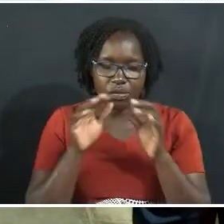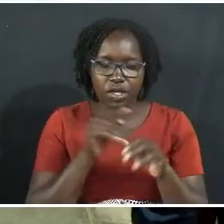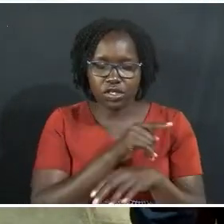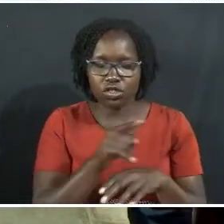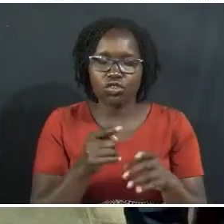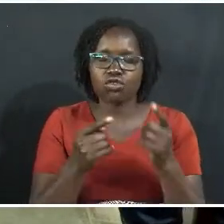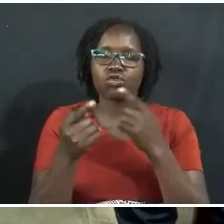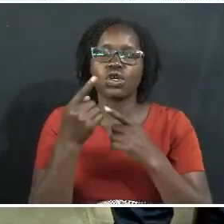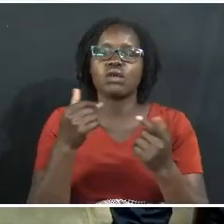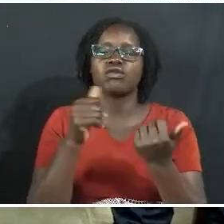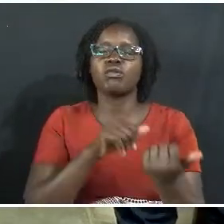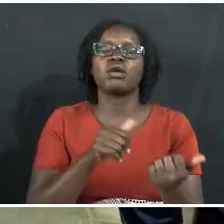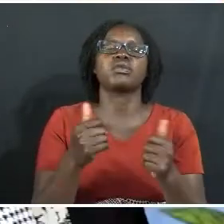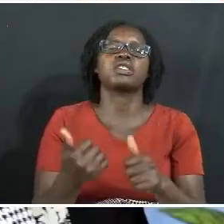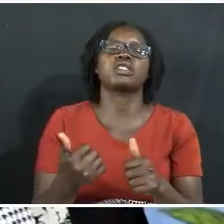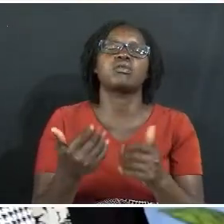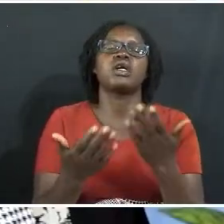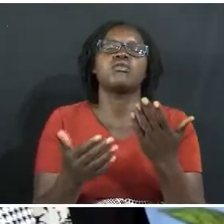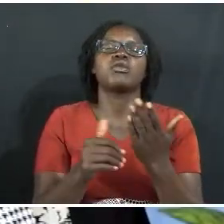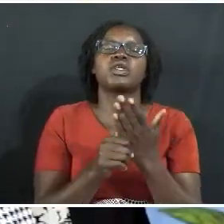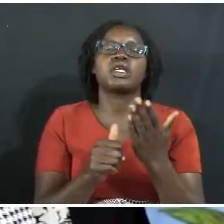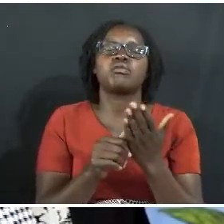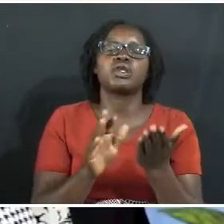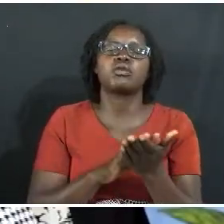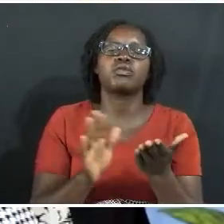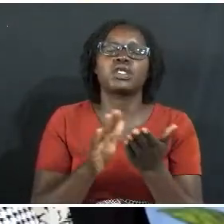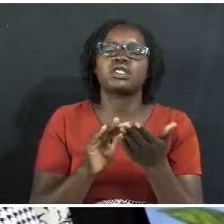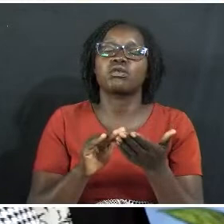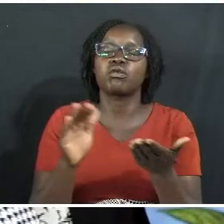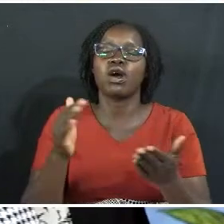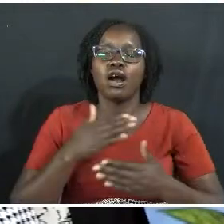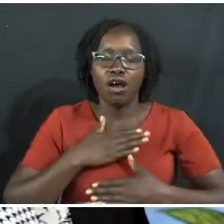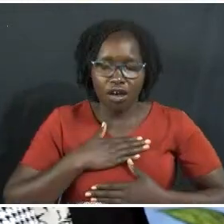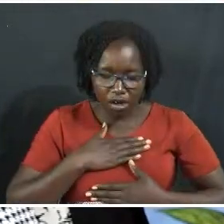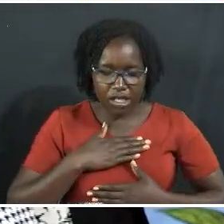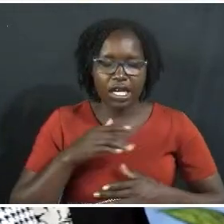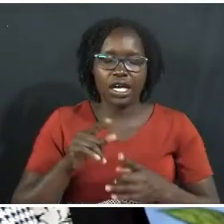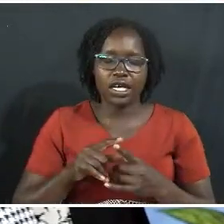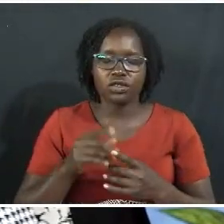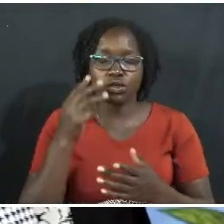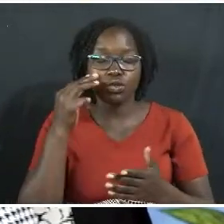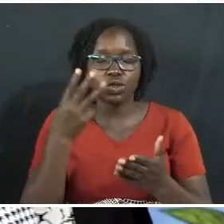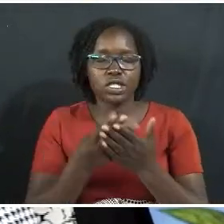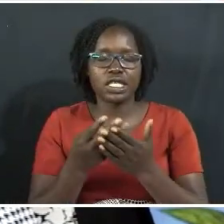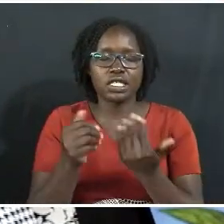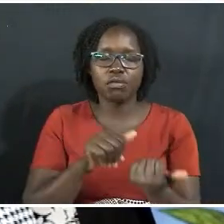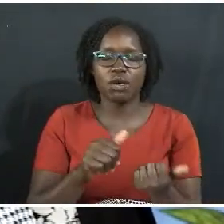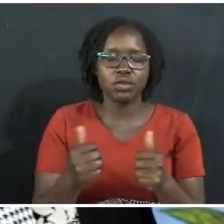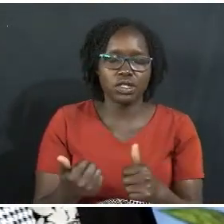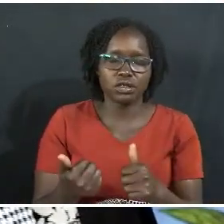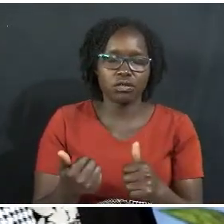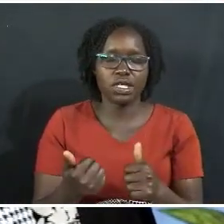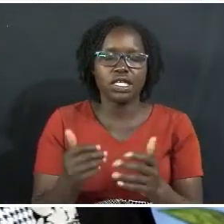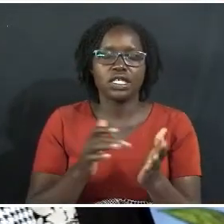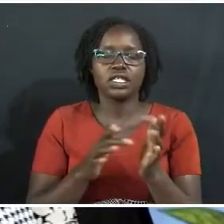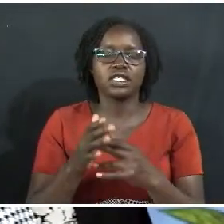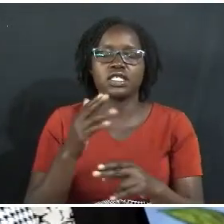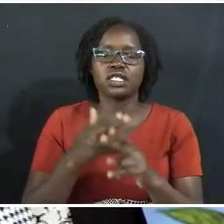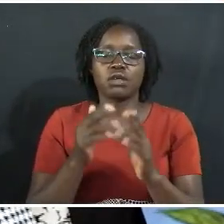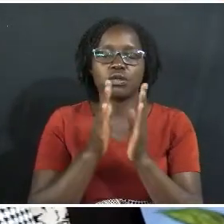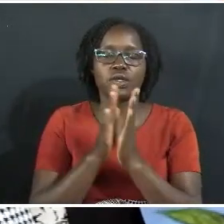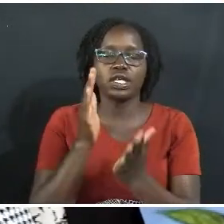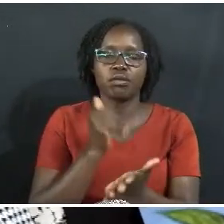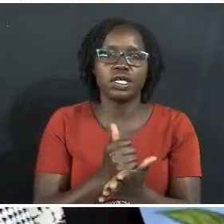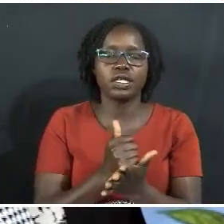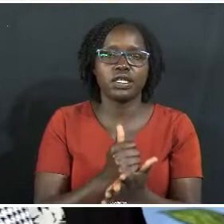are coming for baptism. May your name be praised and be honored, even as we witness their baptism. In Jesus' name we